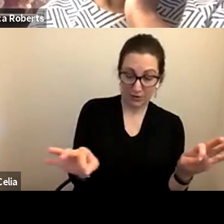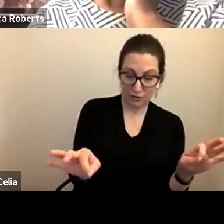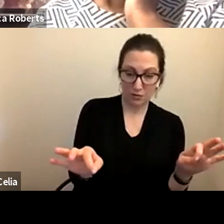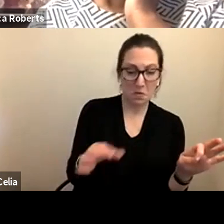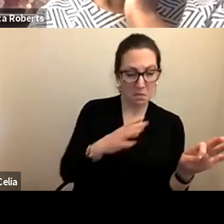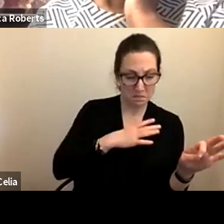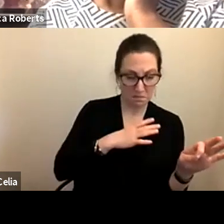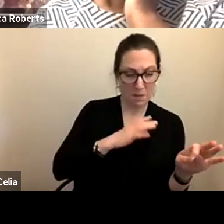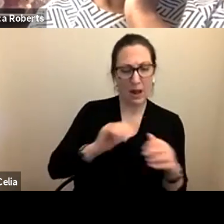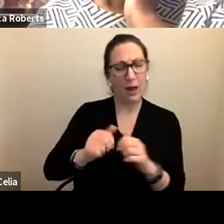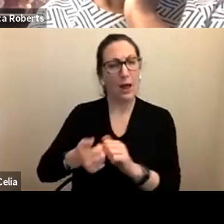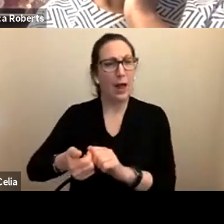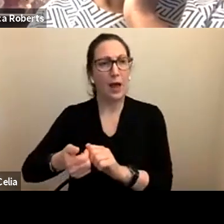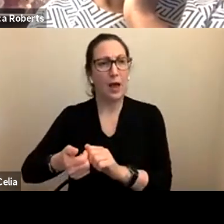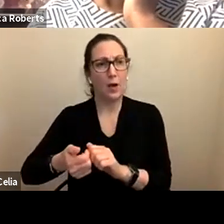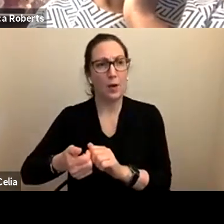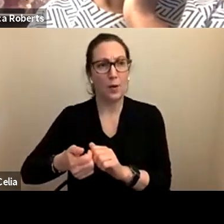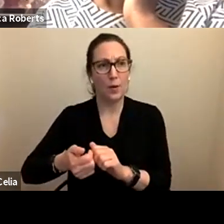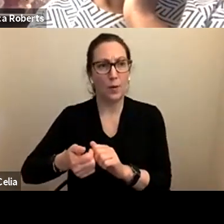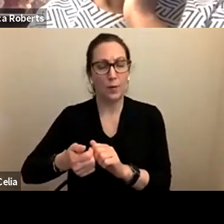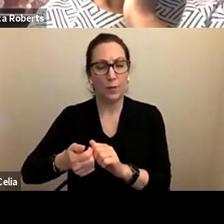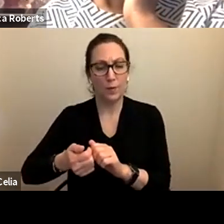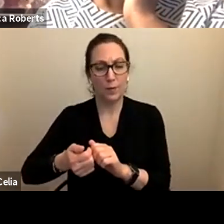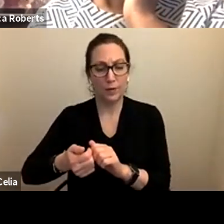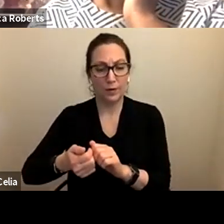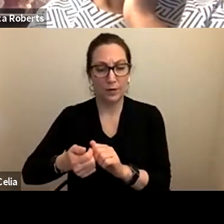measuring how the district